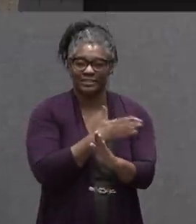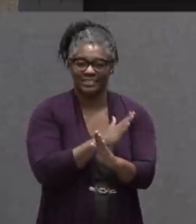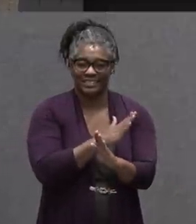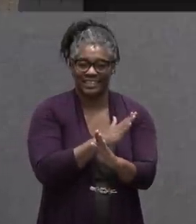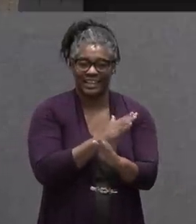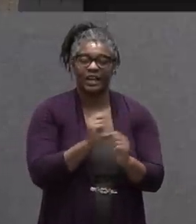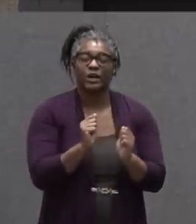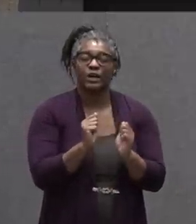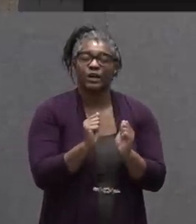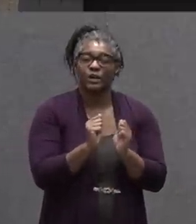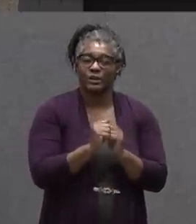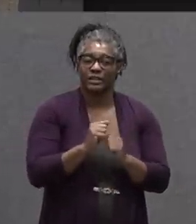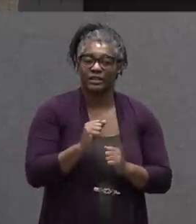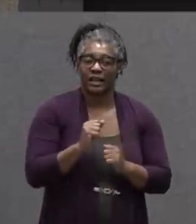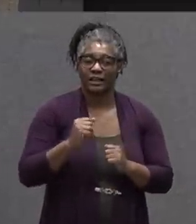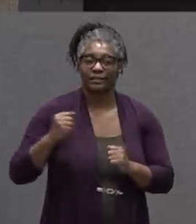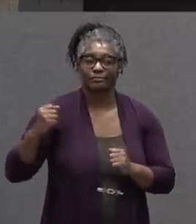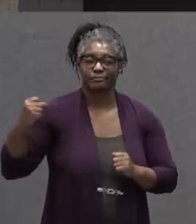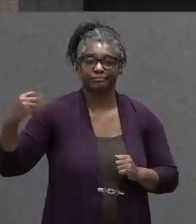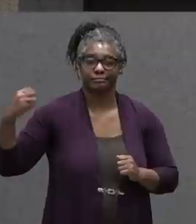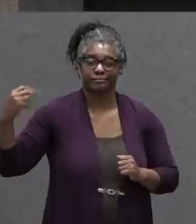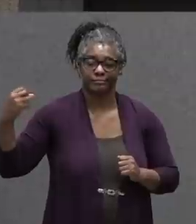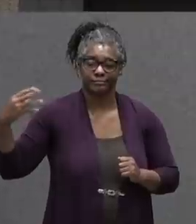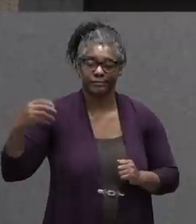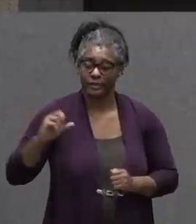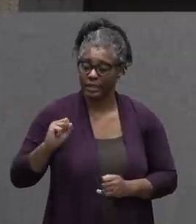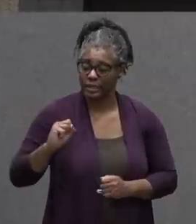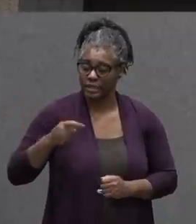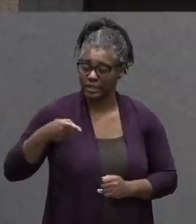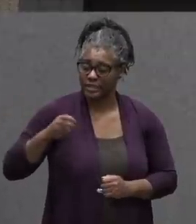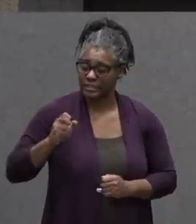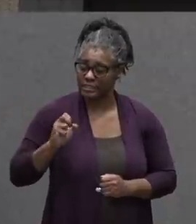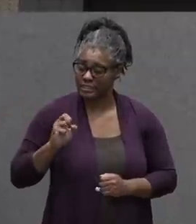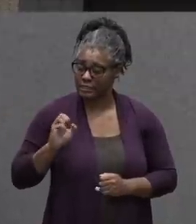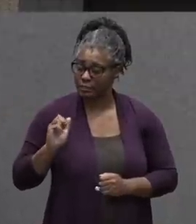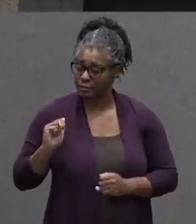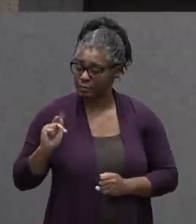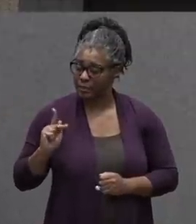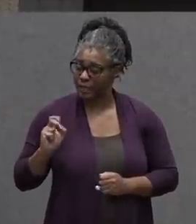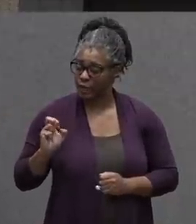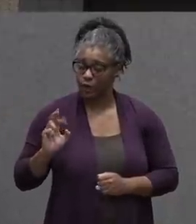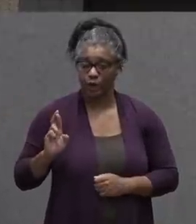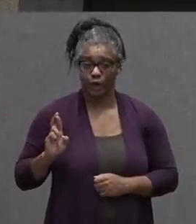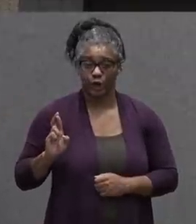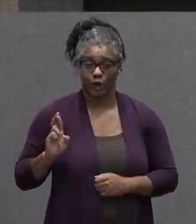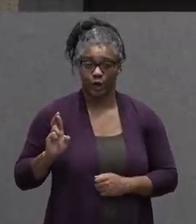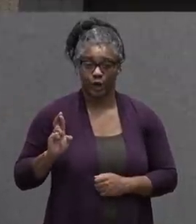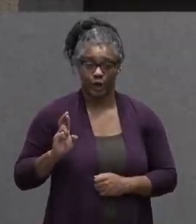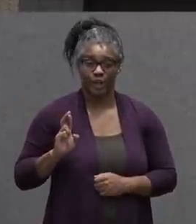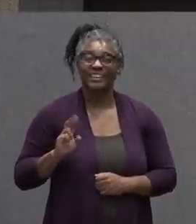speaker. Speaker has the beginning sound sp.